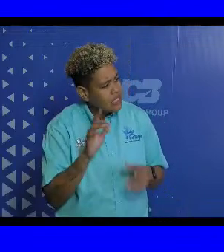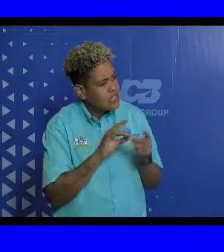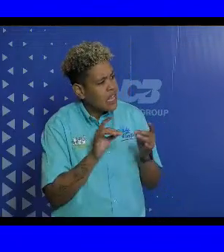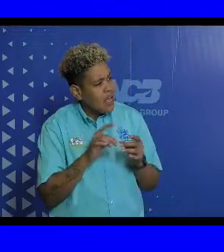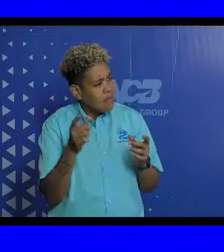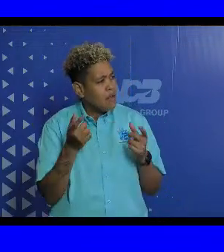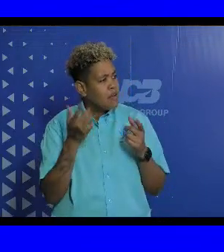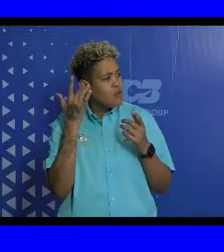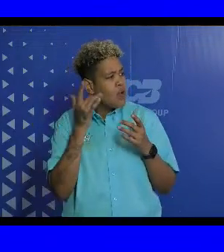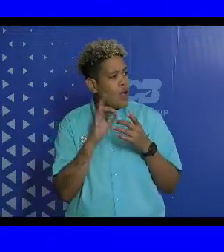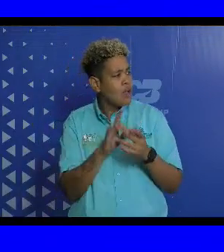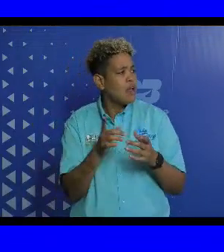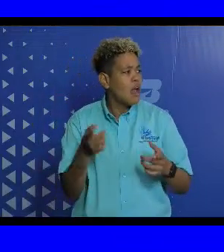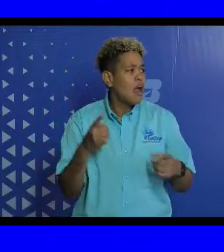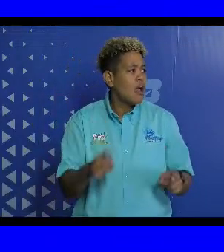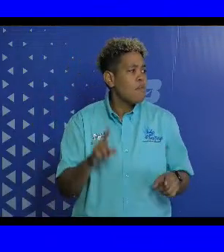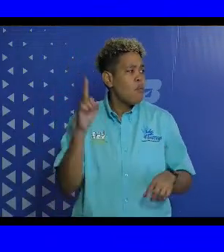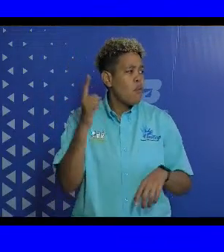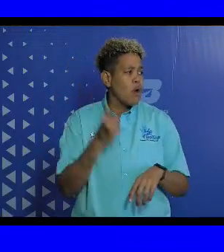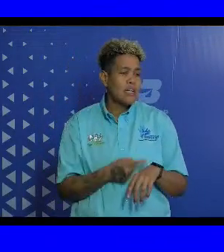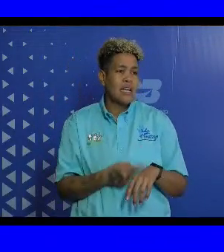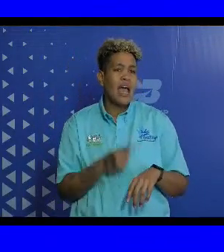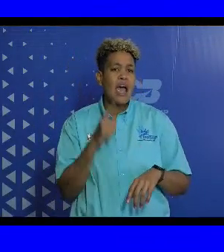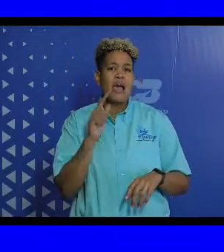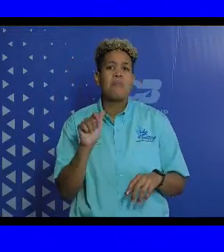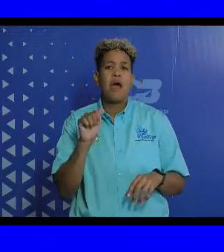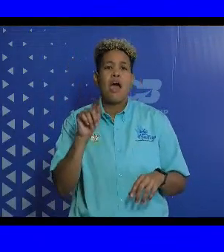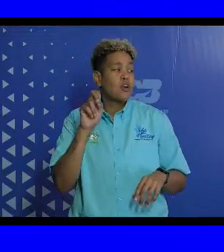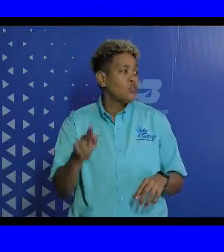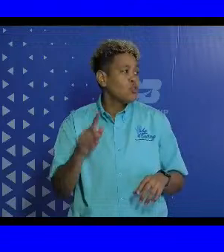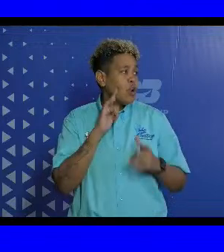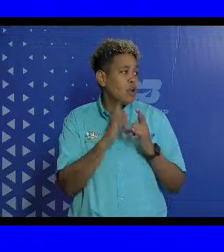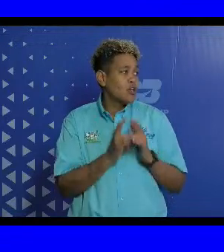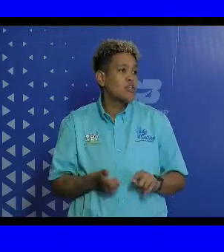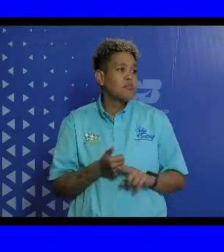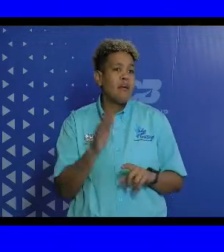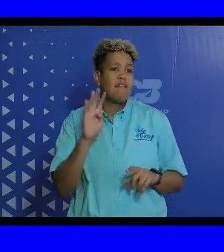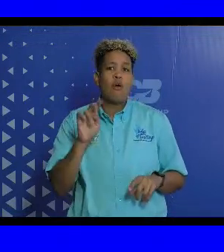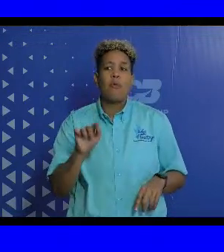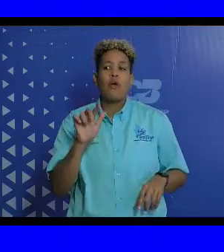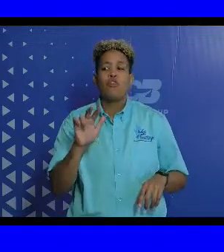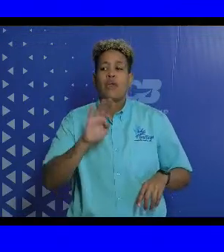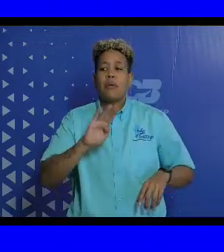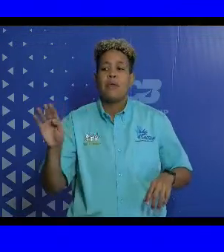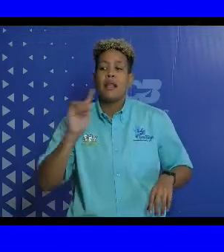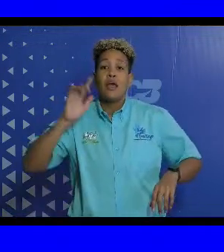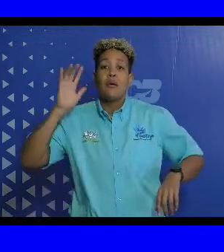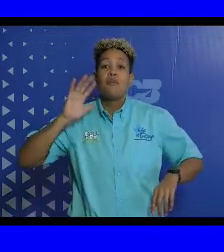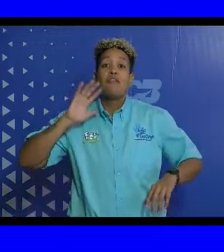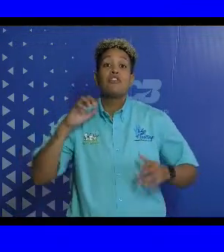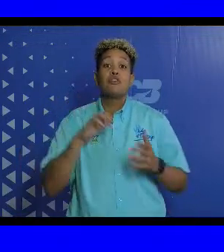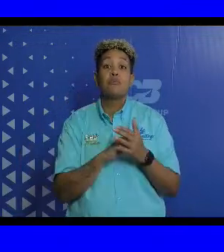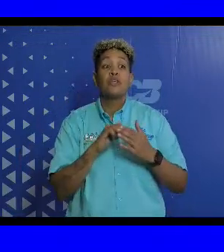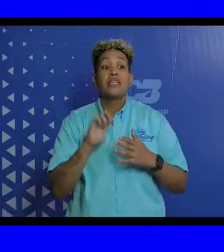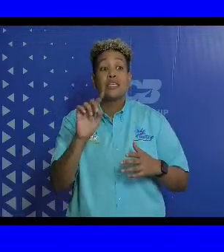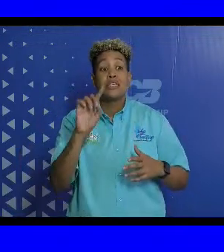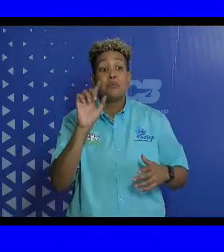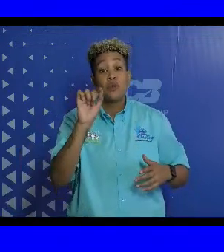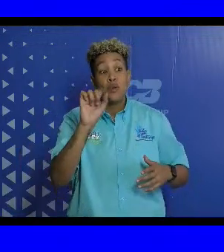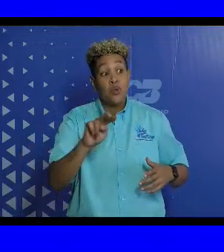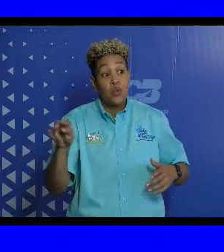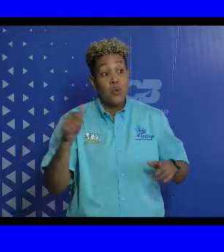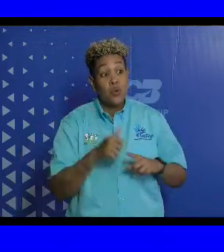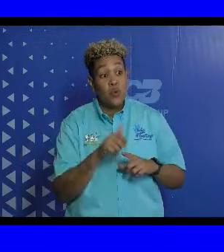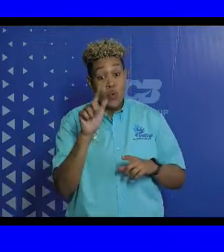was due to one-off actuarial adjustment of 4.3 billion previously booked in the December 2022